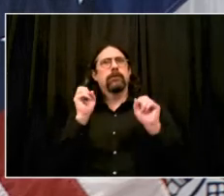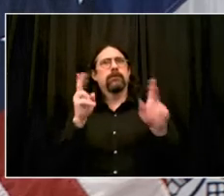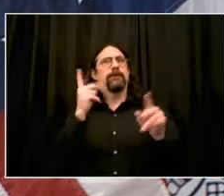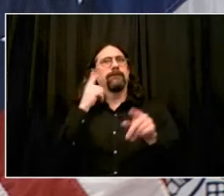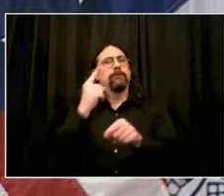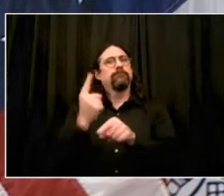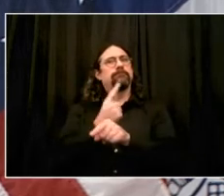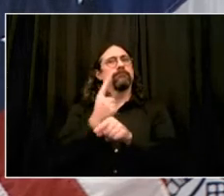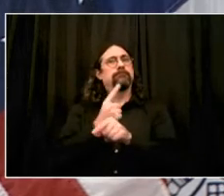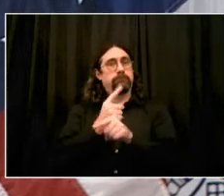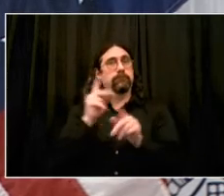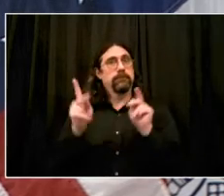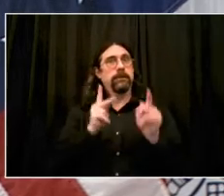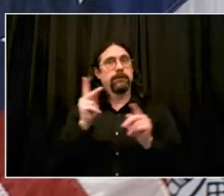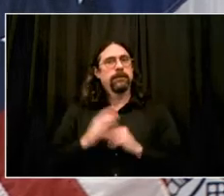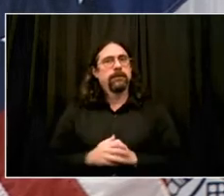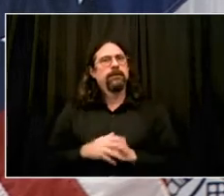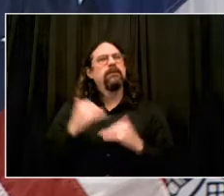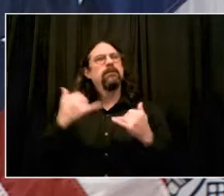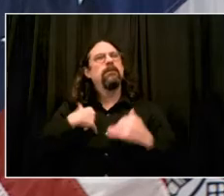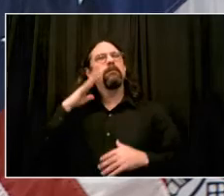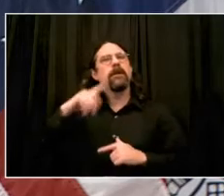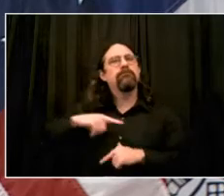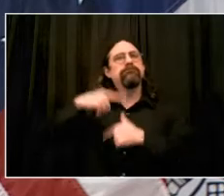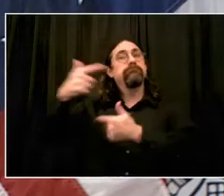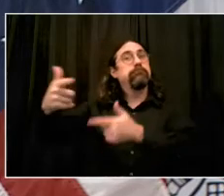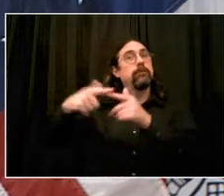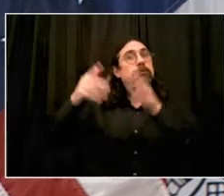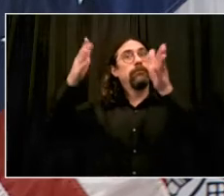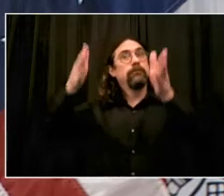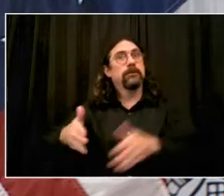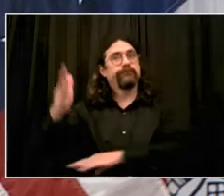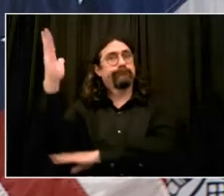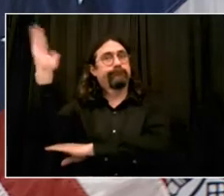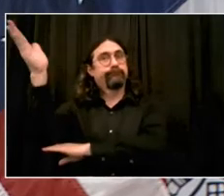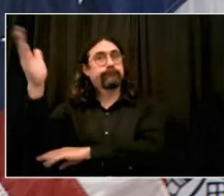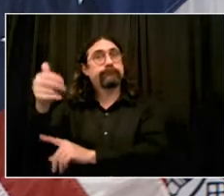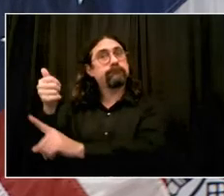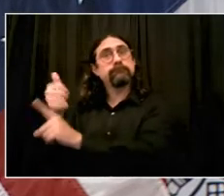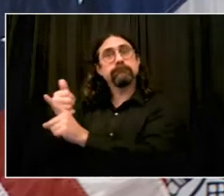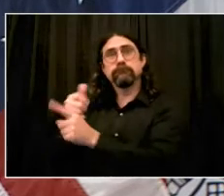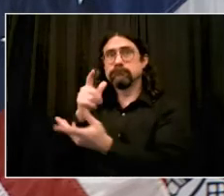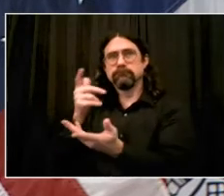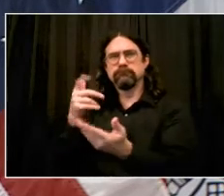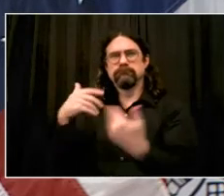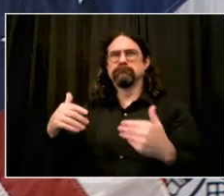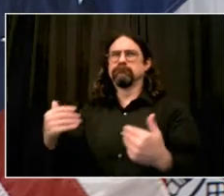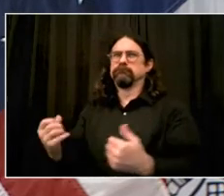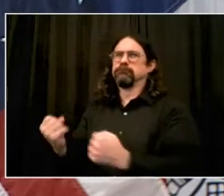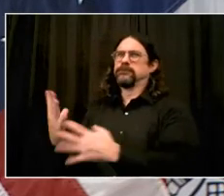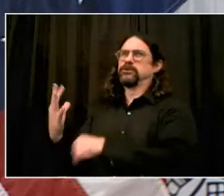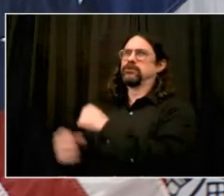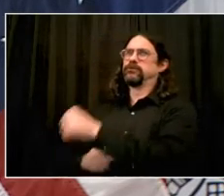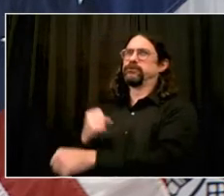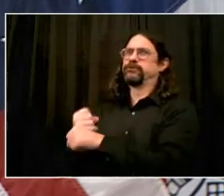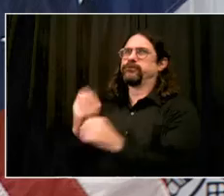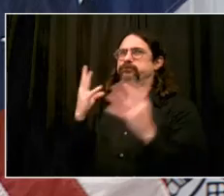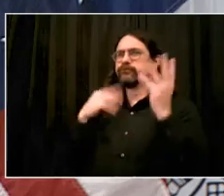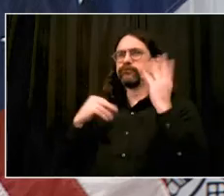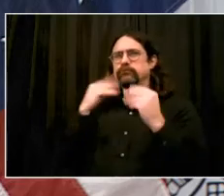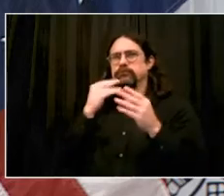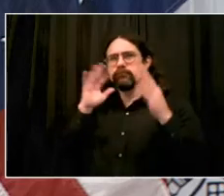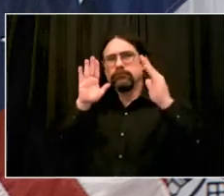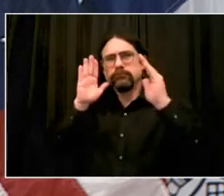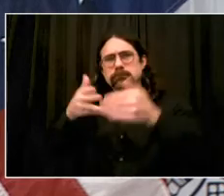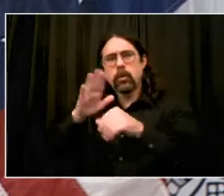I've heard him over decades tell me about the power of employee ownership, and now he is taking this model and making it come alive